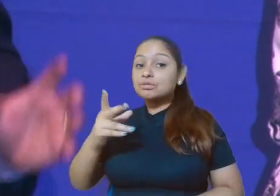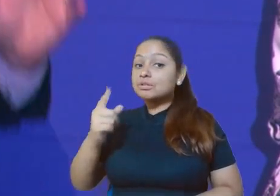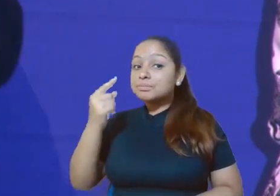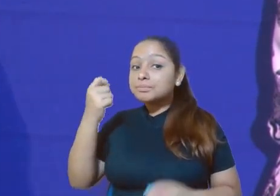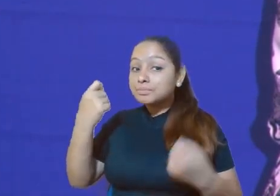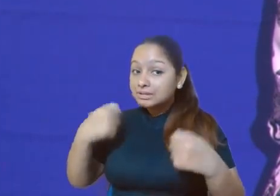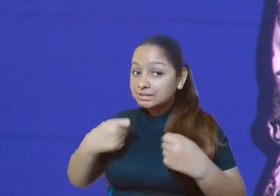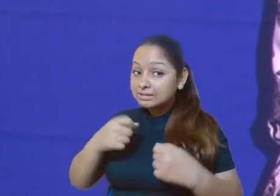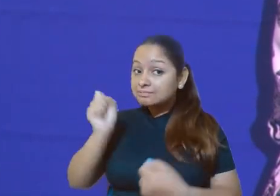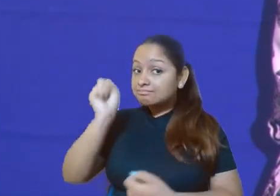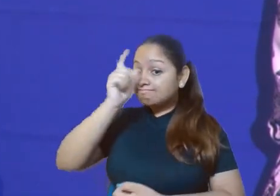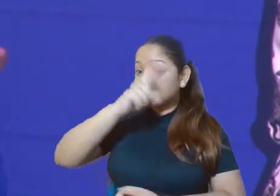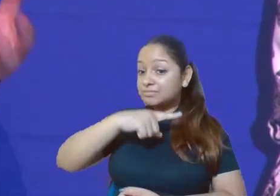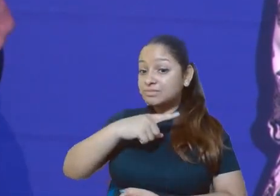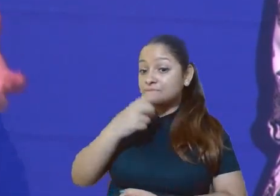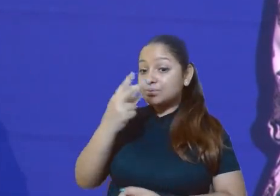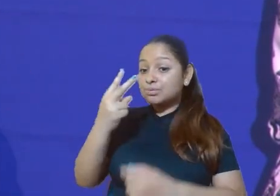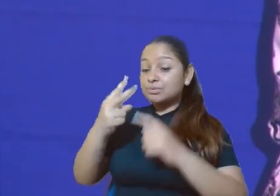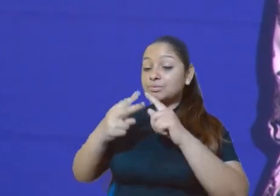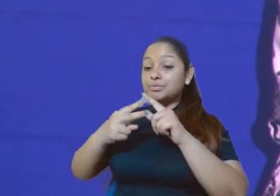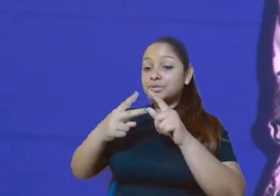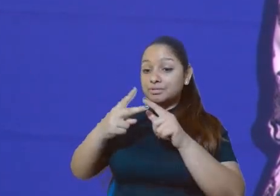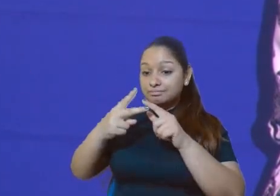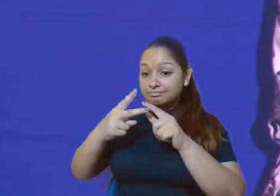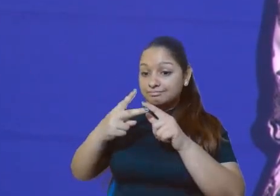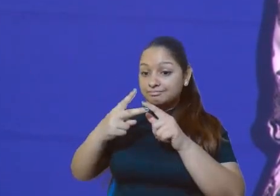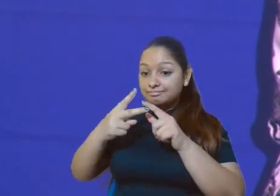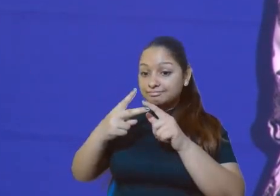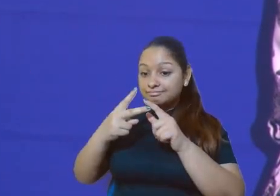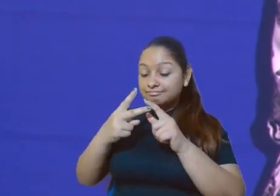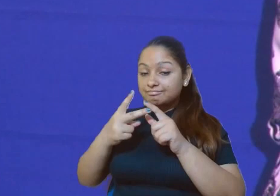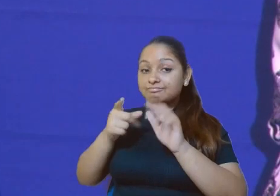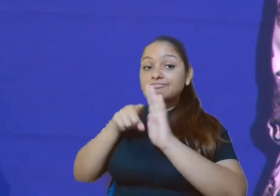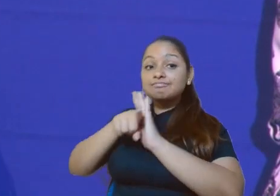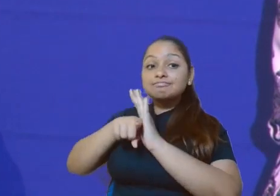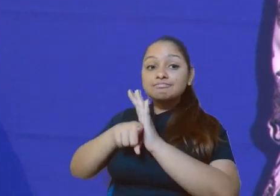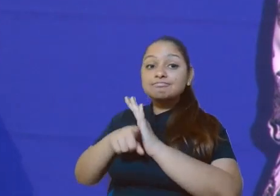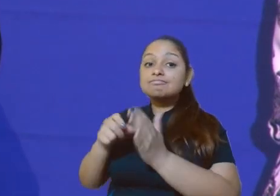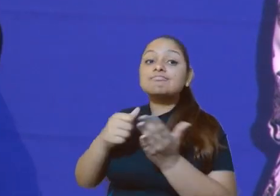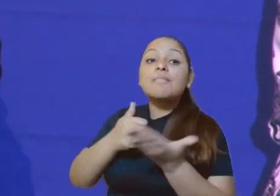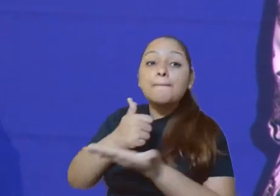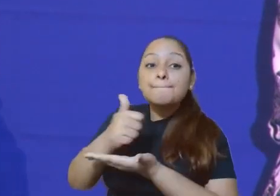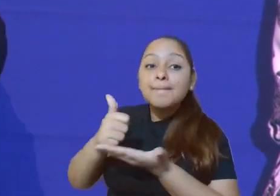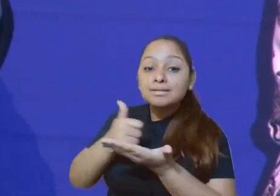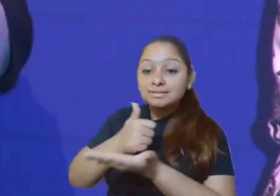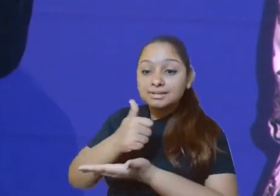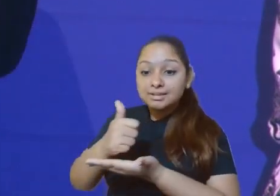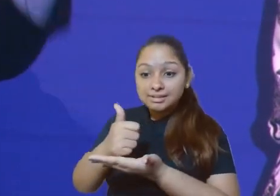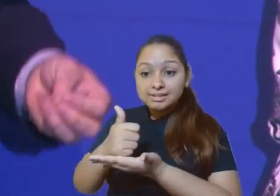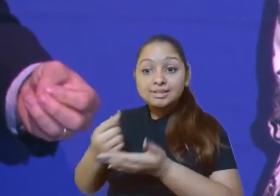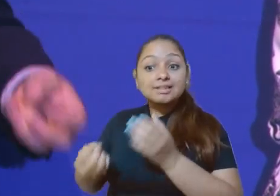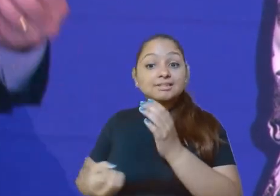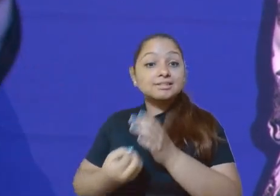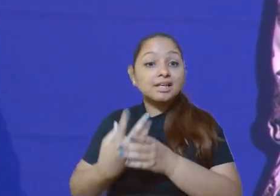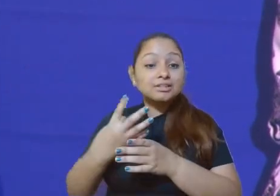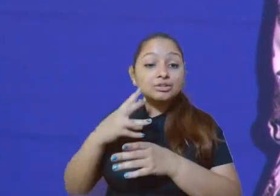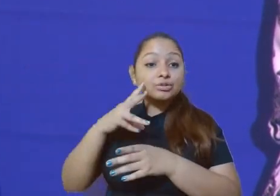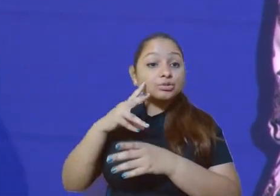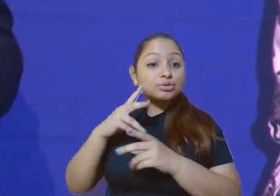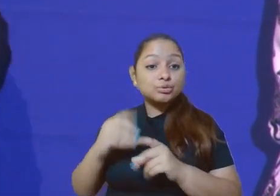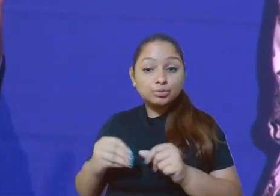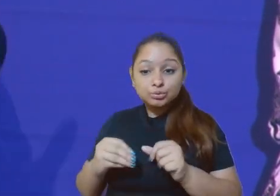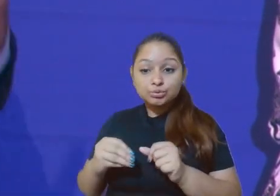there are two types of challenges. The first one is the one of the basic research, where all innovation based